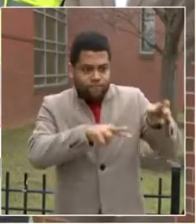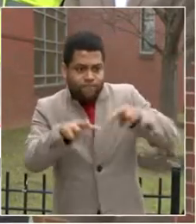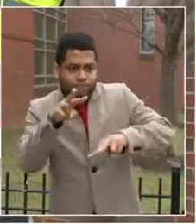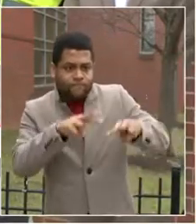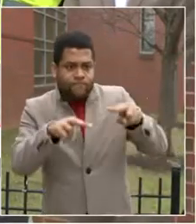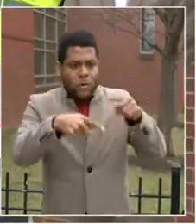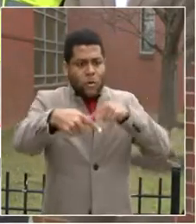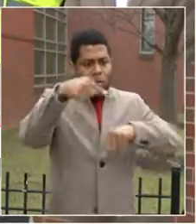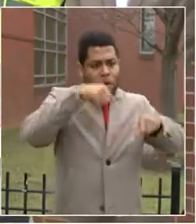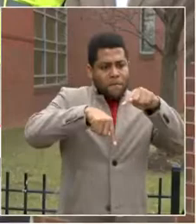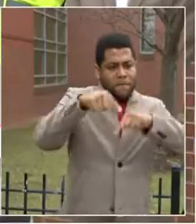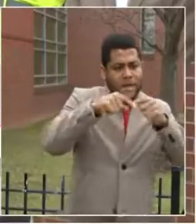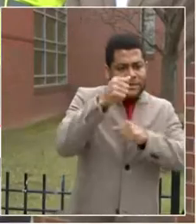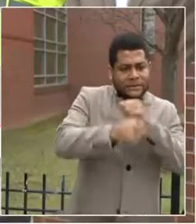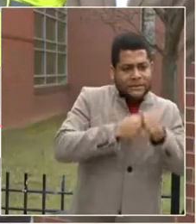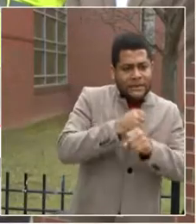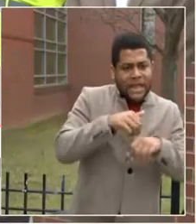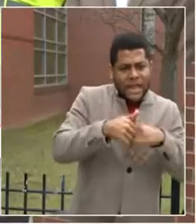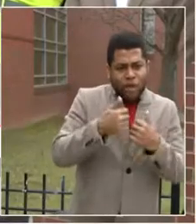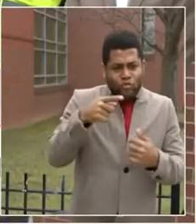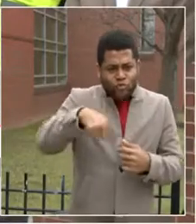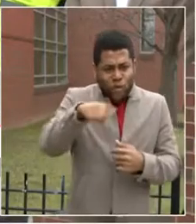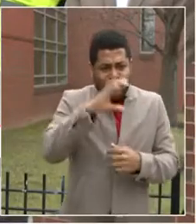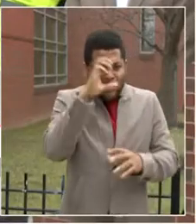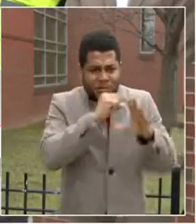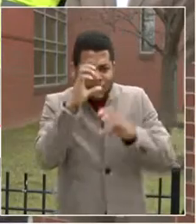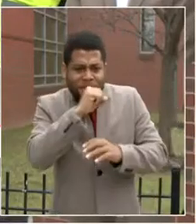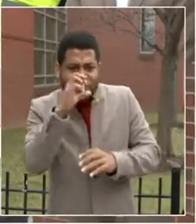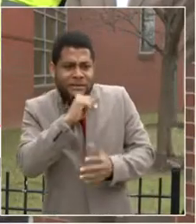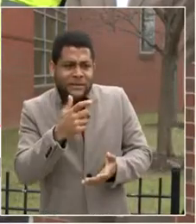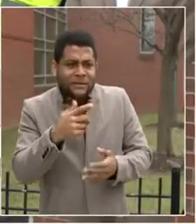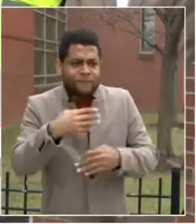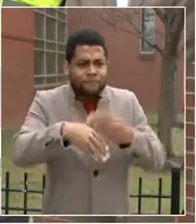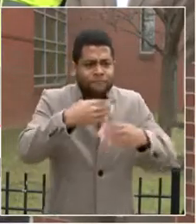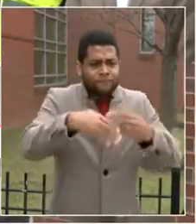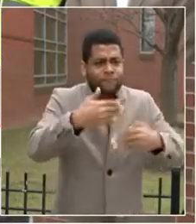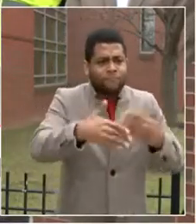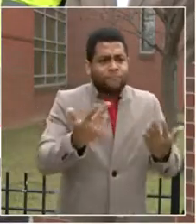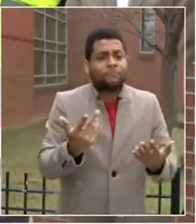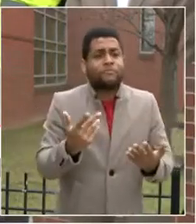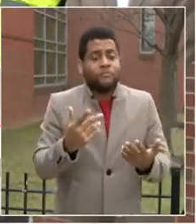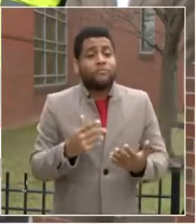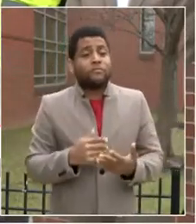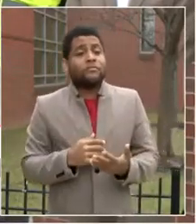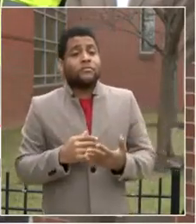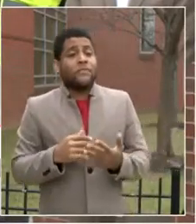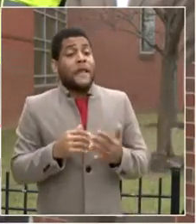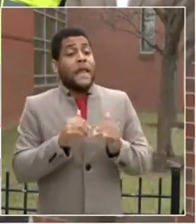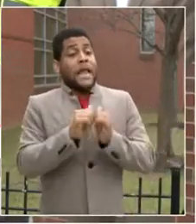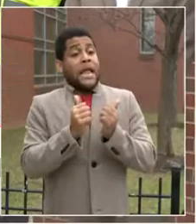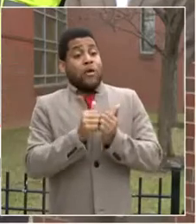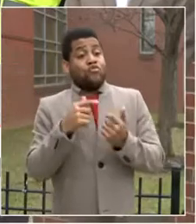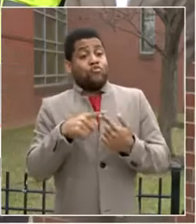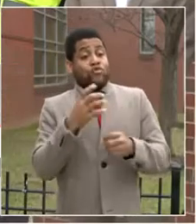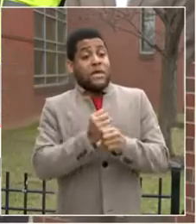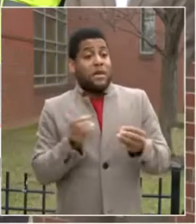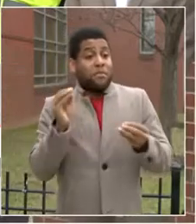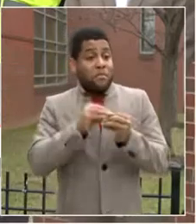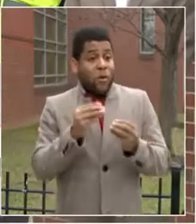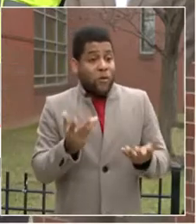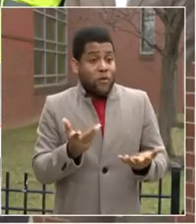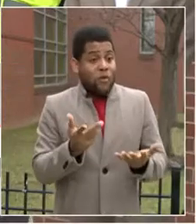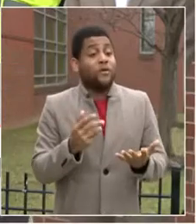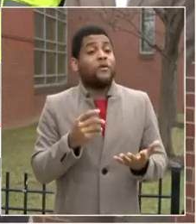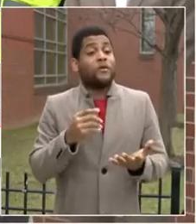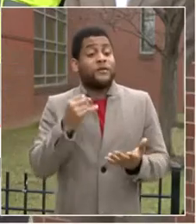years to see how those estimates have played out. This is the way we get to more. If we have fewer